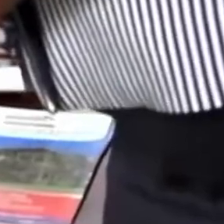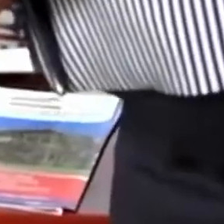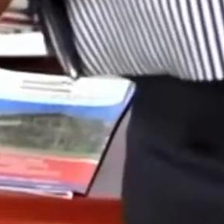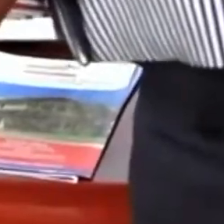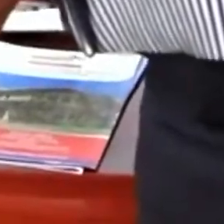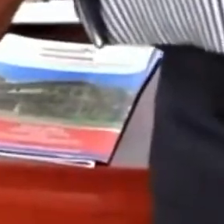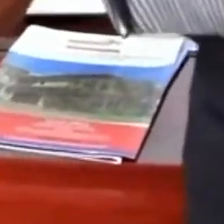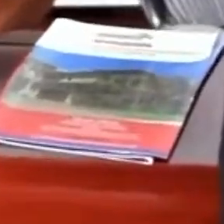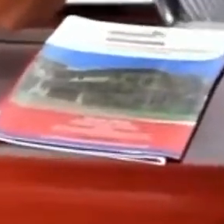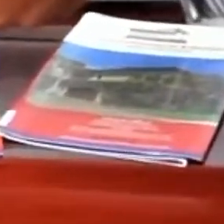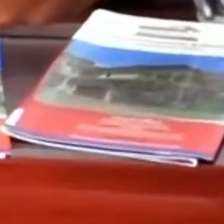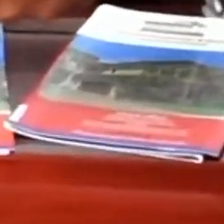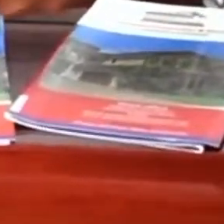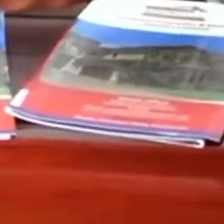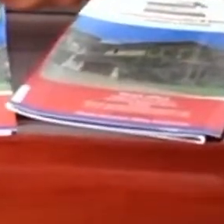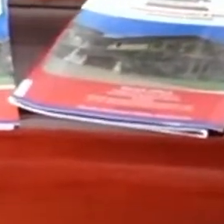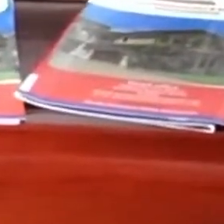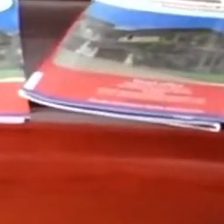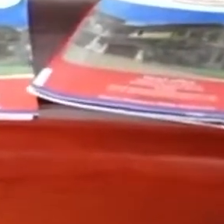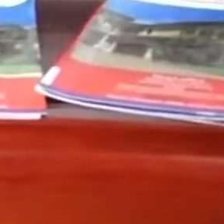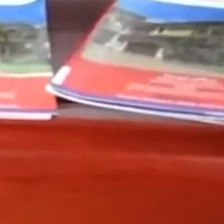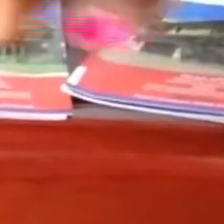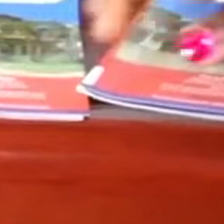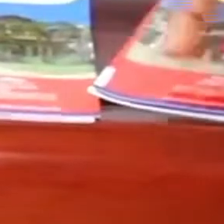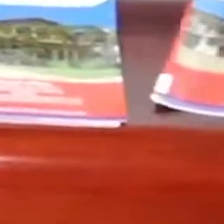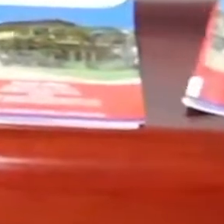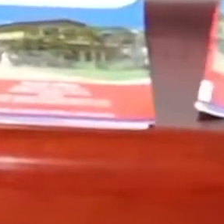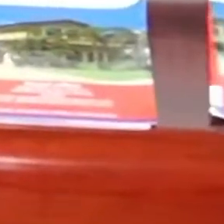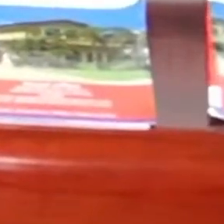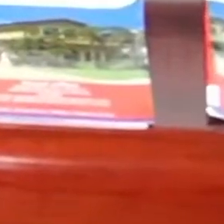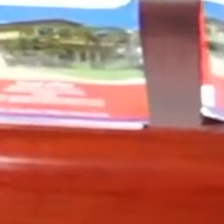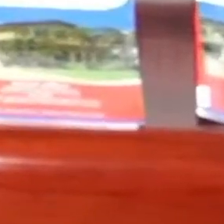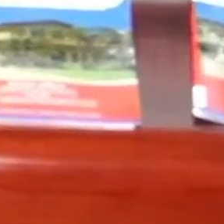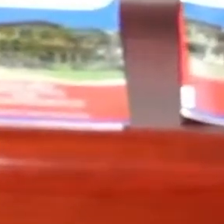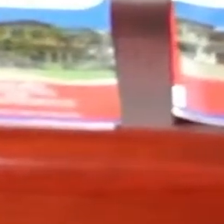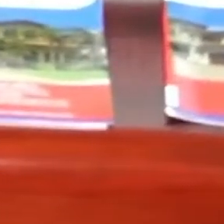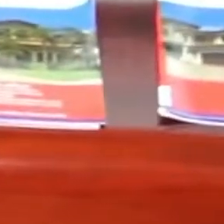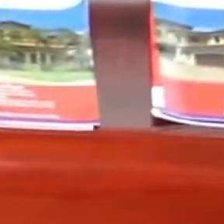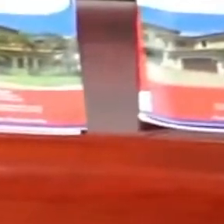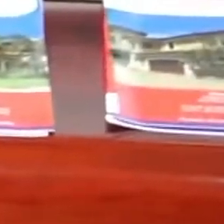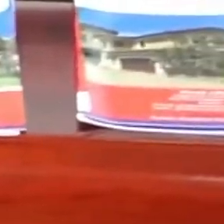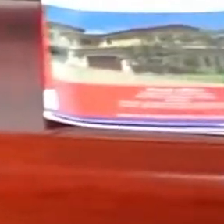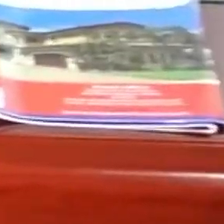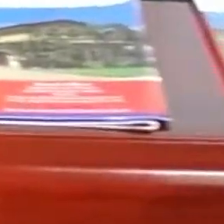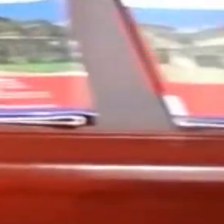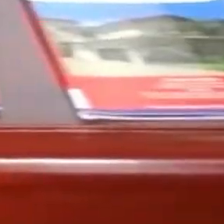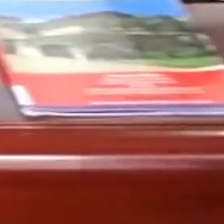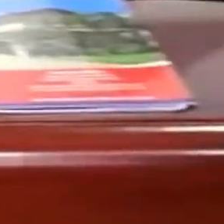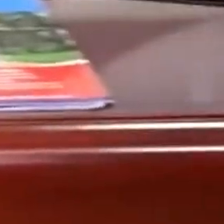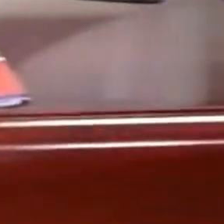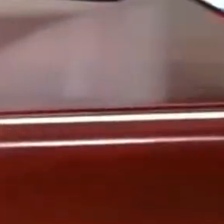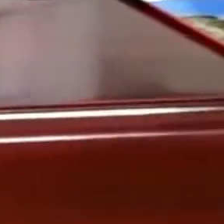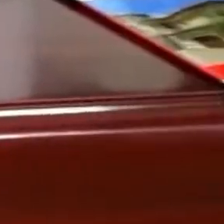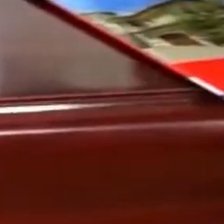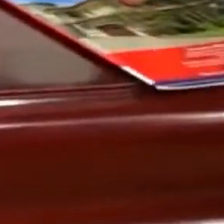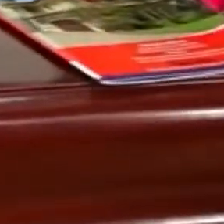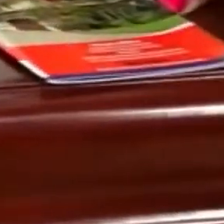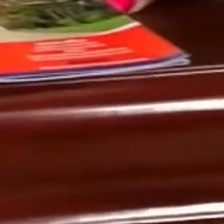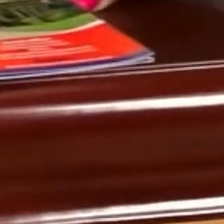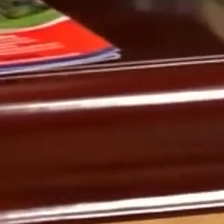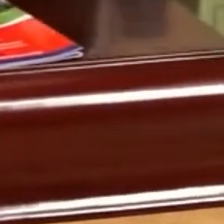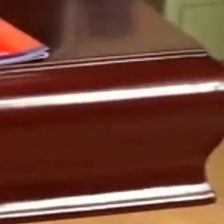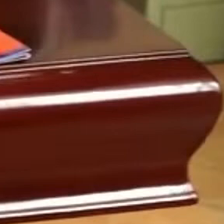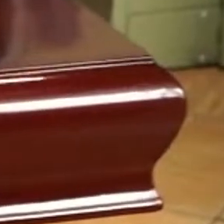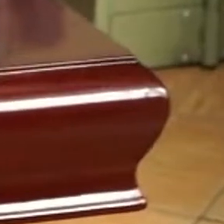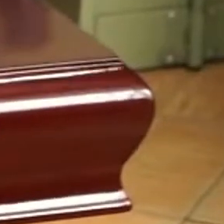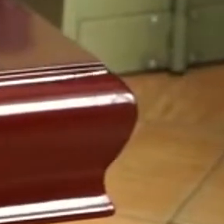in, we engage the tenants. We also ensure that all the tenants per individual, they also sign the lease forms,